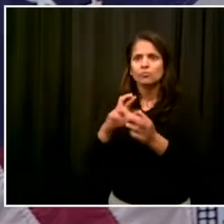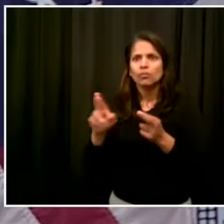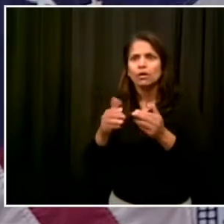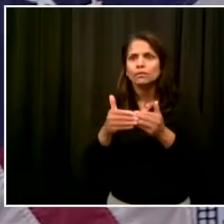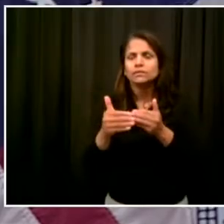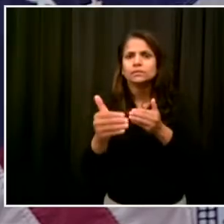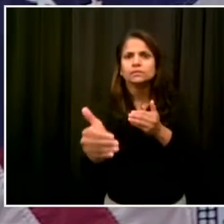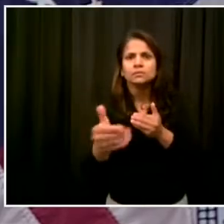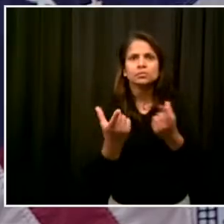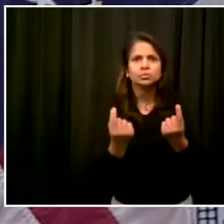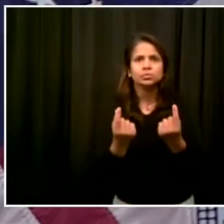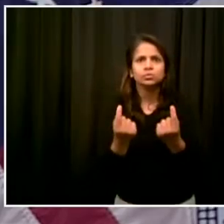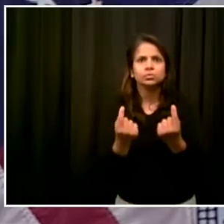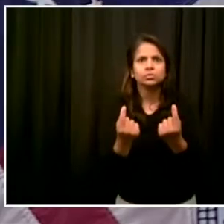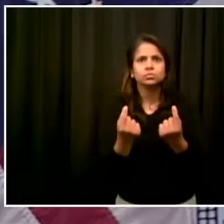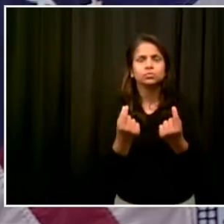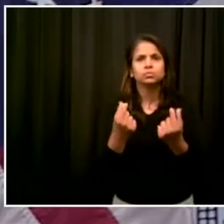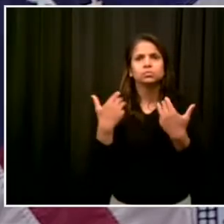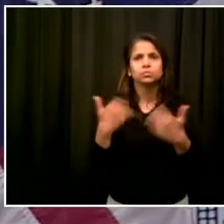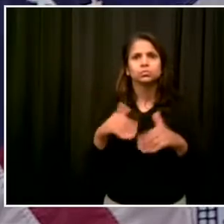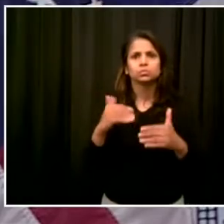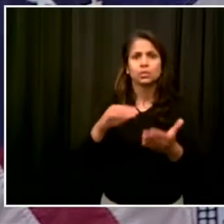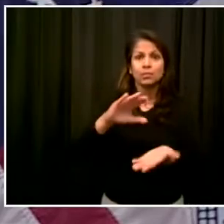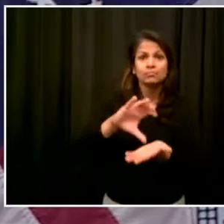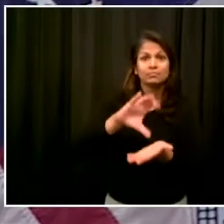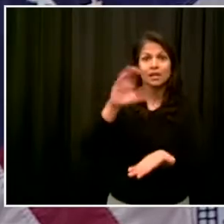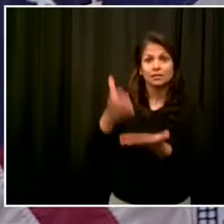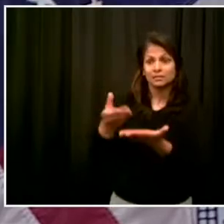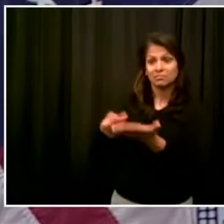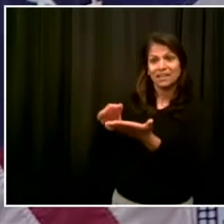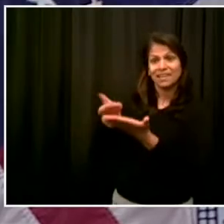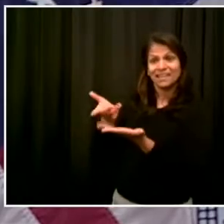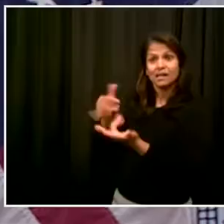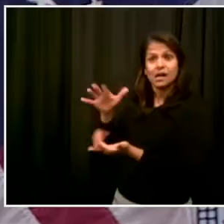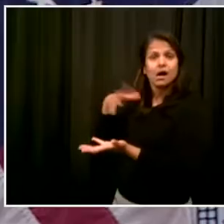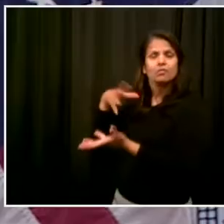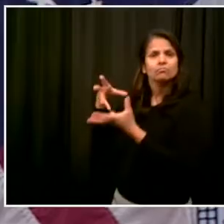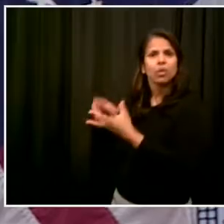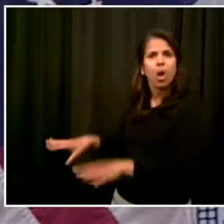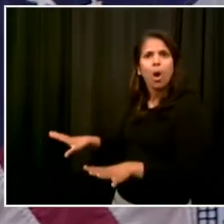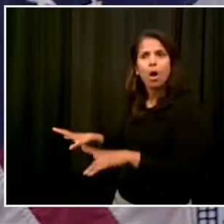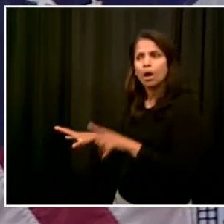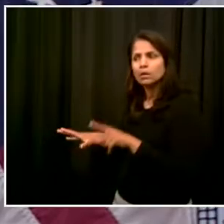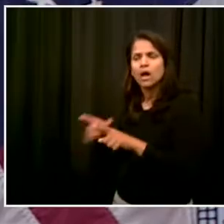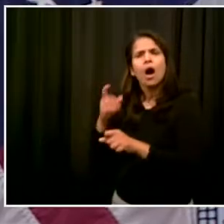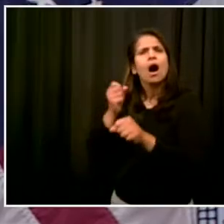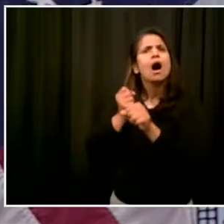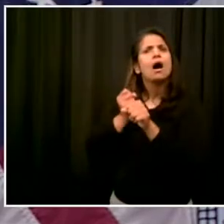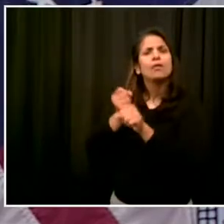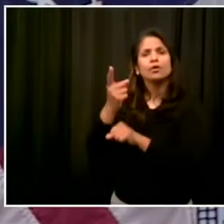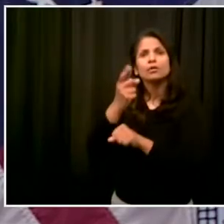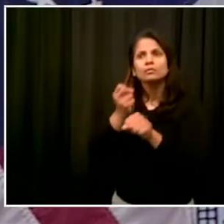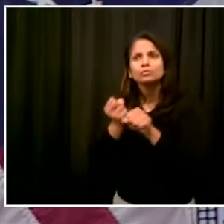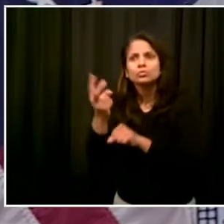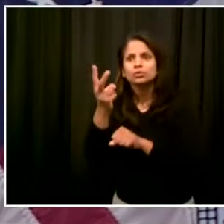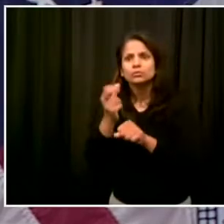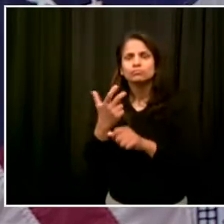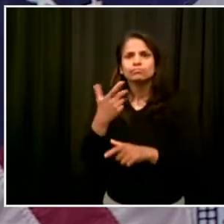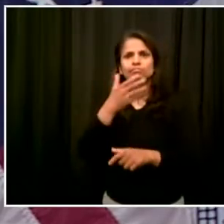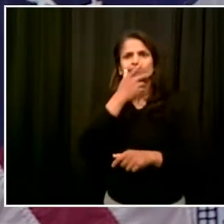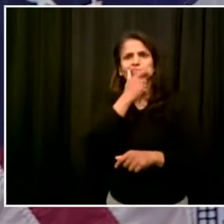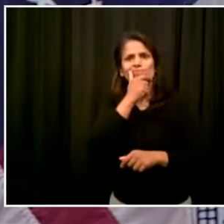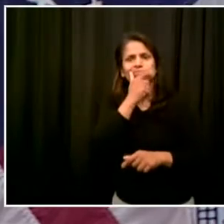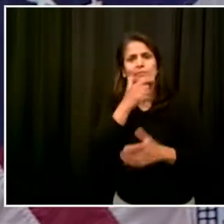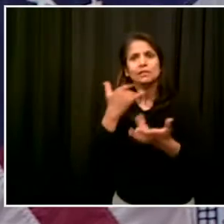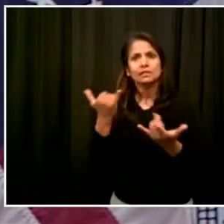years to bring everything back to the level it should be. And we're going to be dealing with those challenges profoundly. And we've got a lot